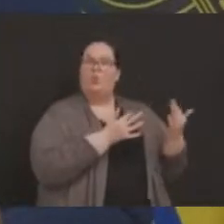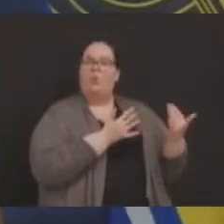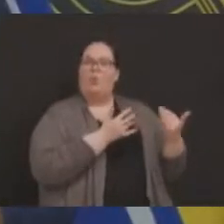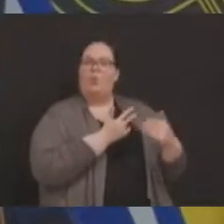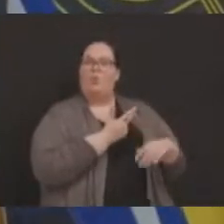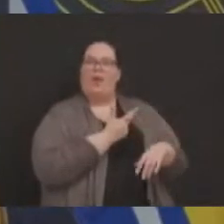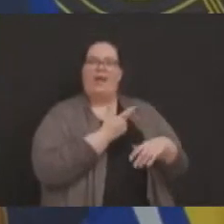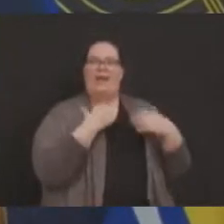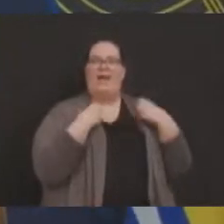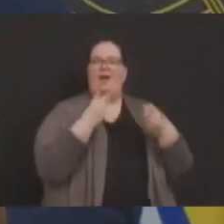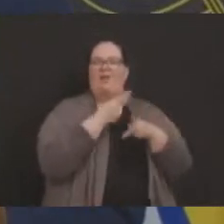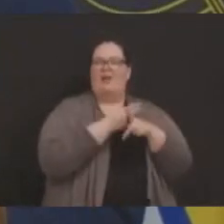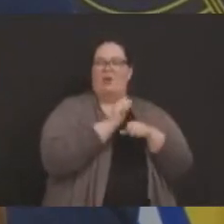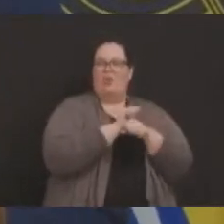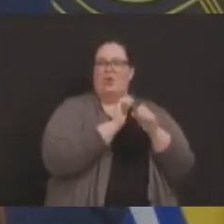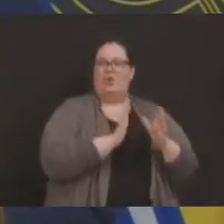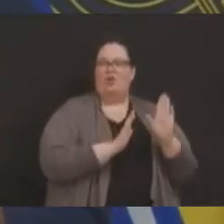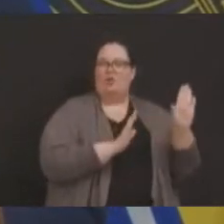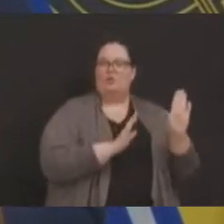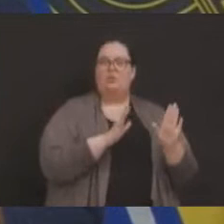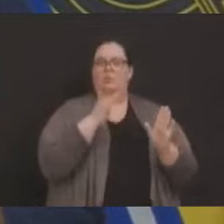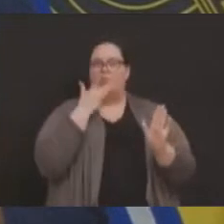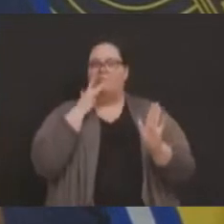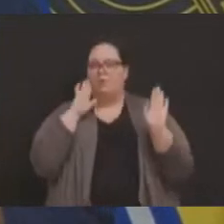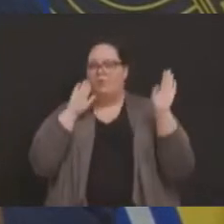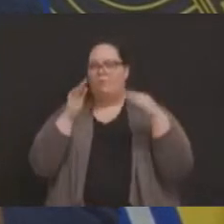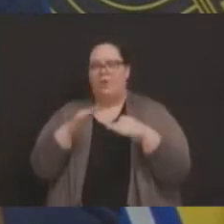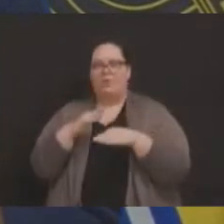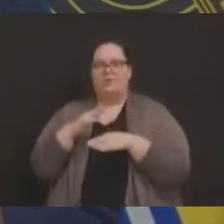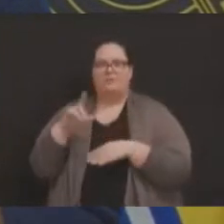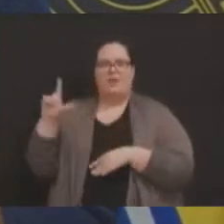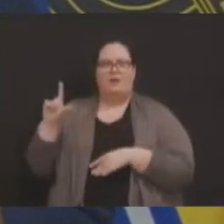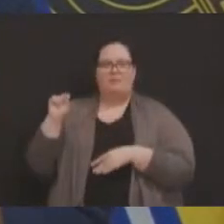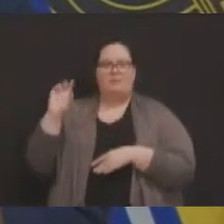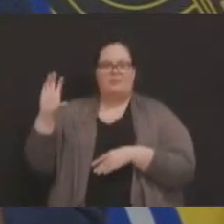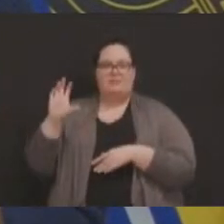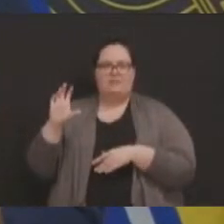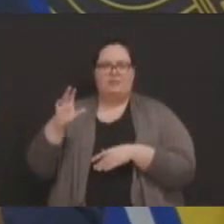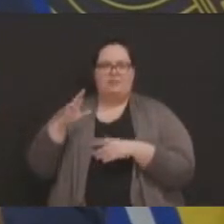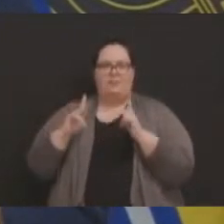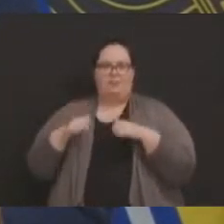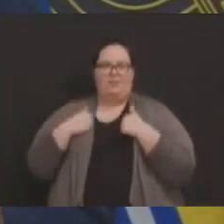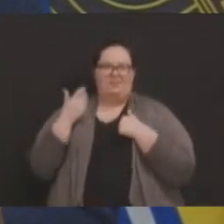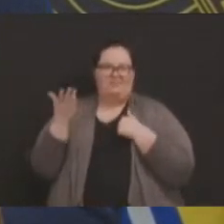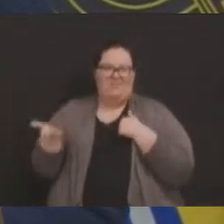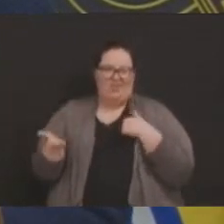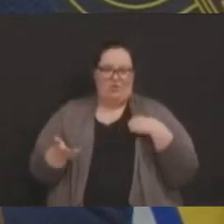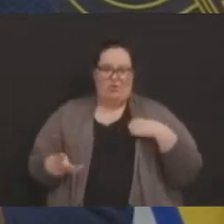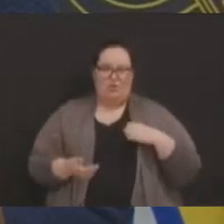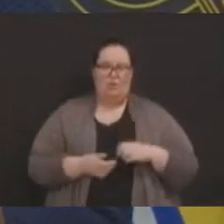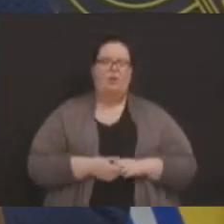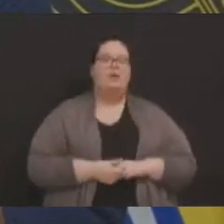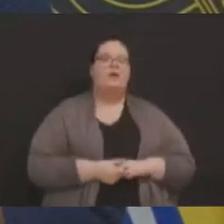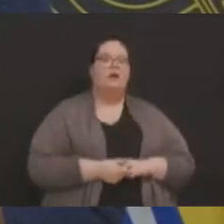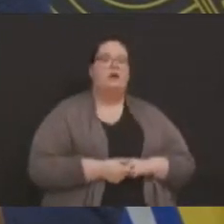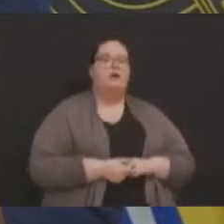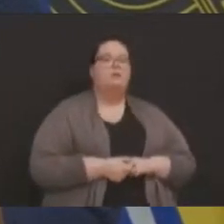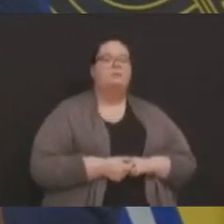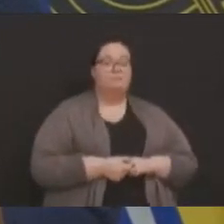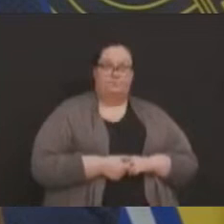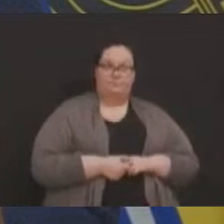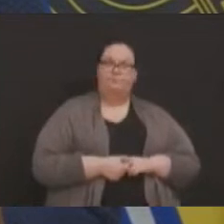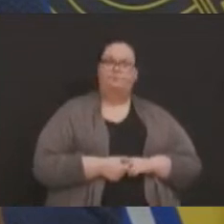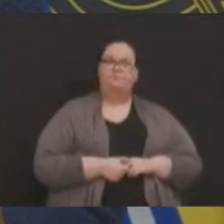For us, the vaccinations are affecting healthcare workers because we are using the Moderna vaccine in our long-term